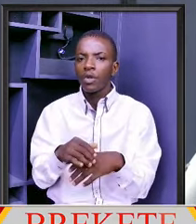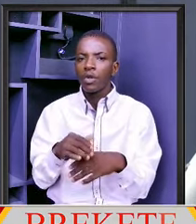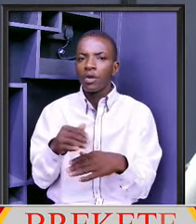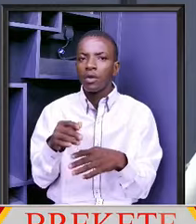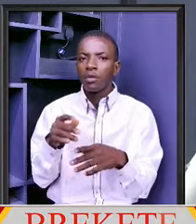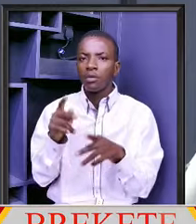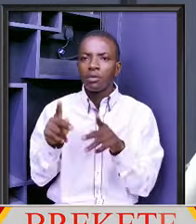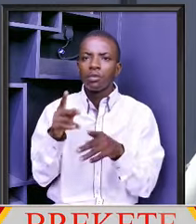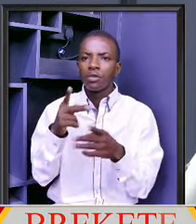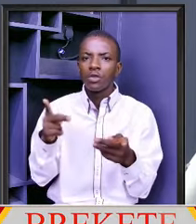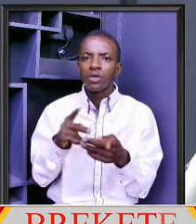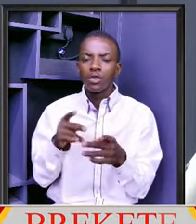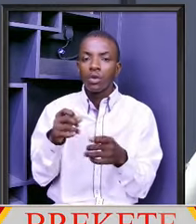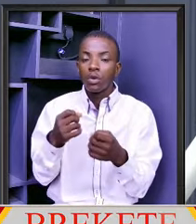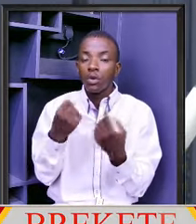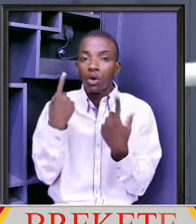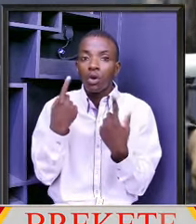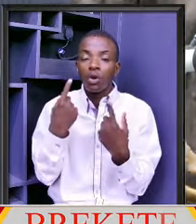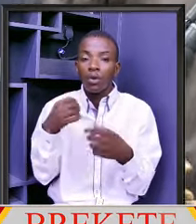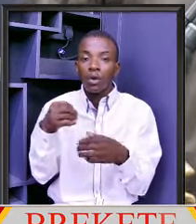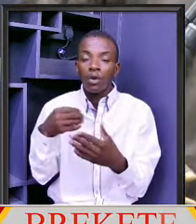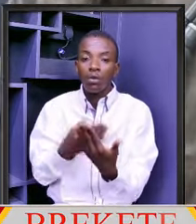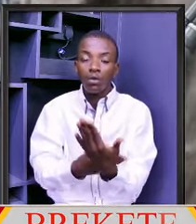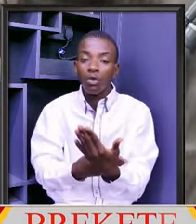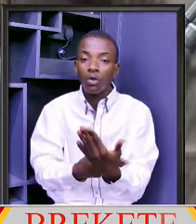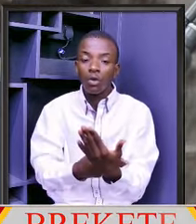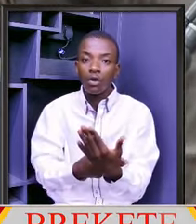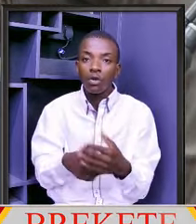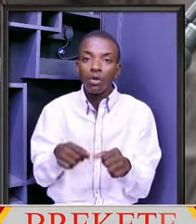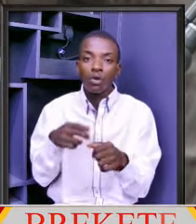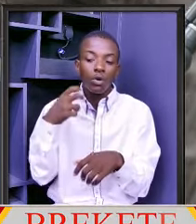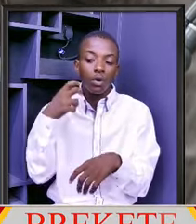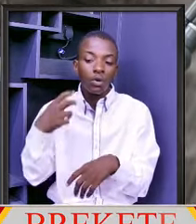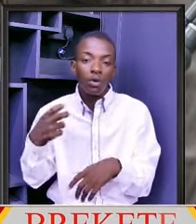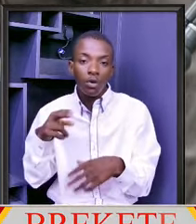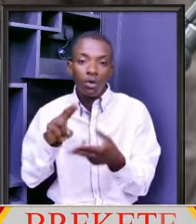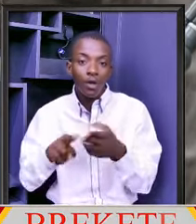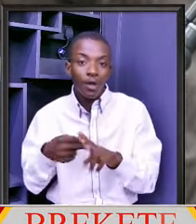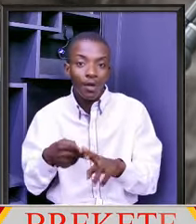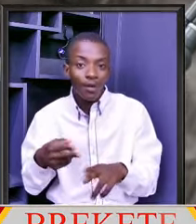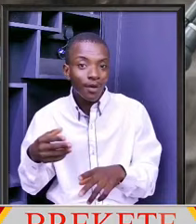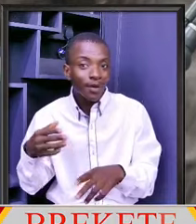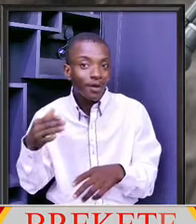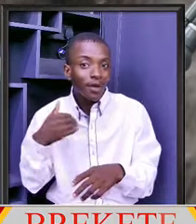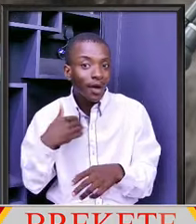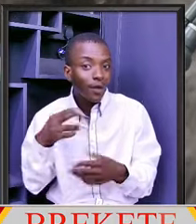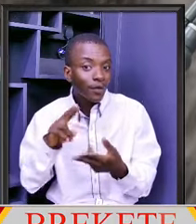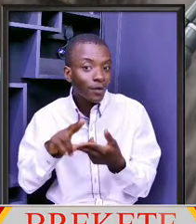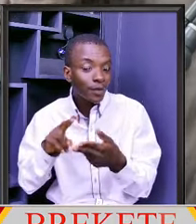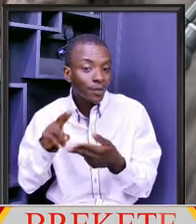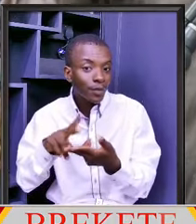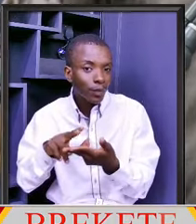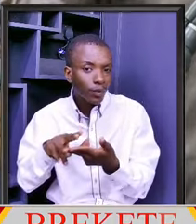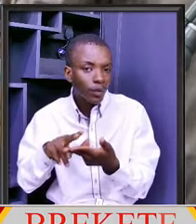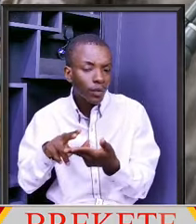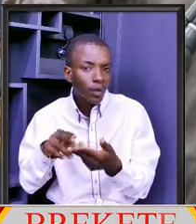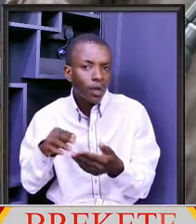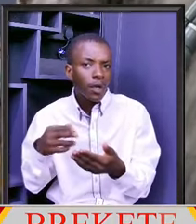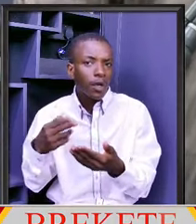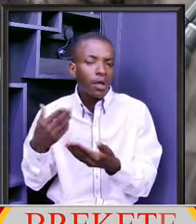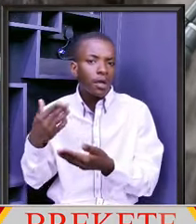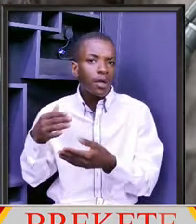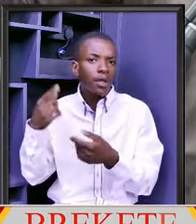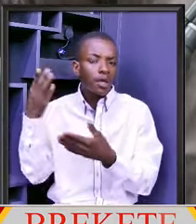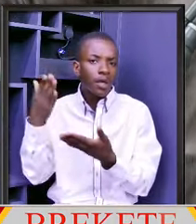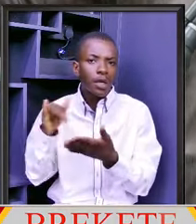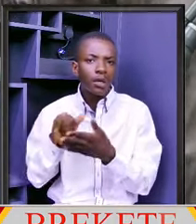Place where you will not fit wake up in the morning. The way you go wake up, go knock your neighbor door. Neighbor, I bet you get salt. If you, for there,